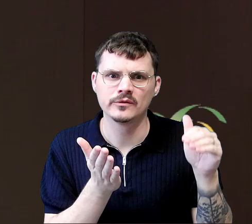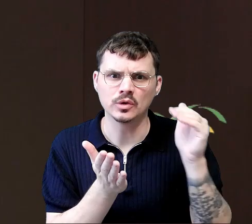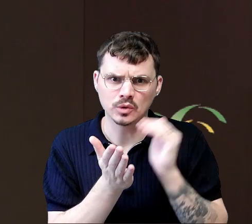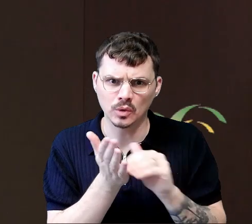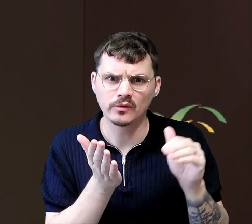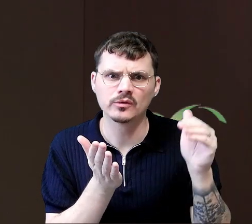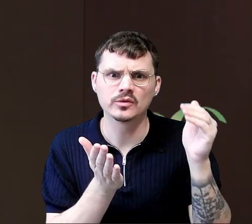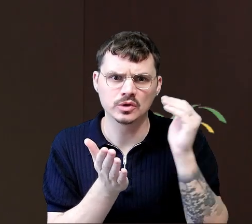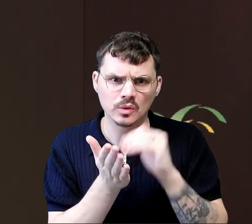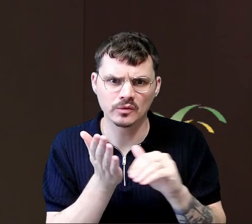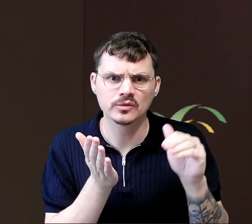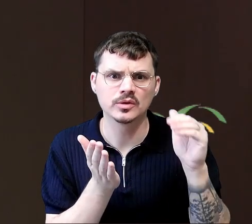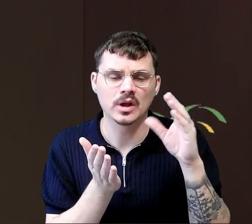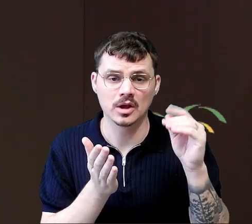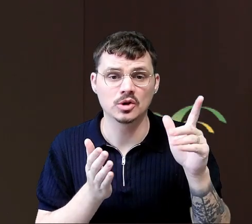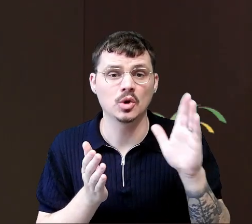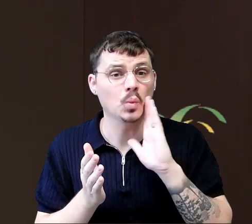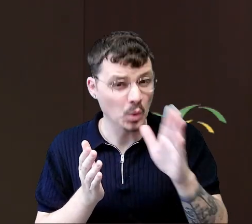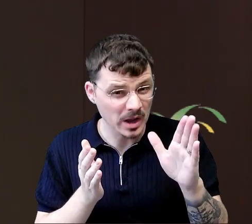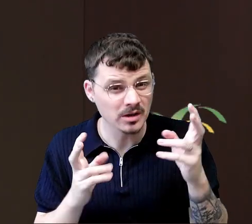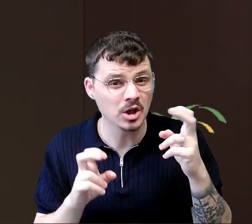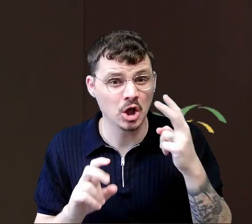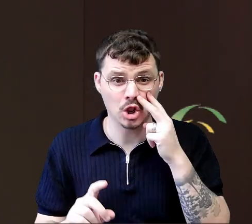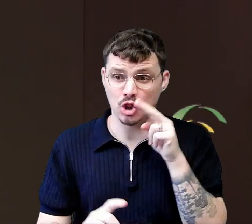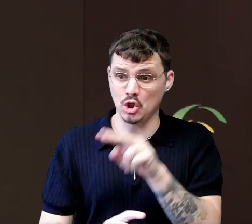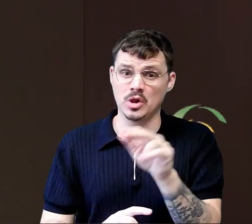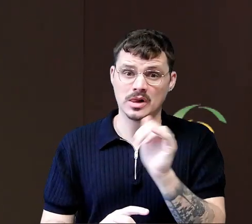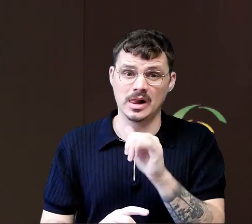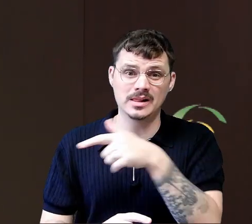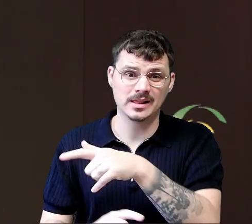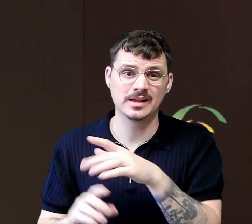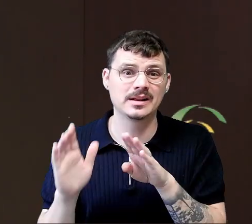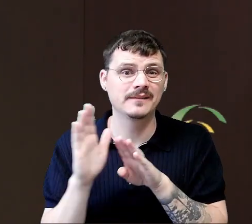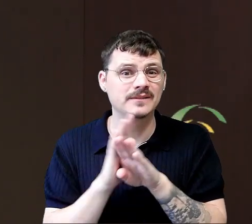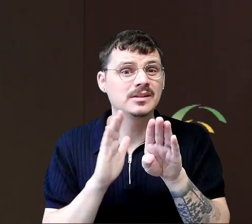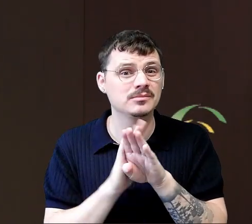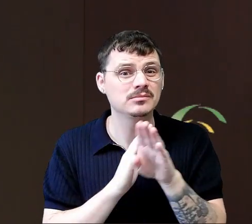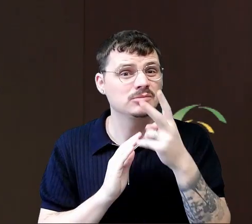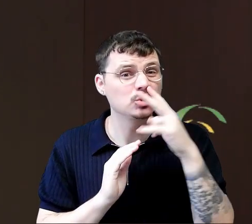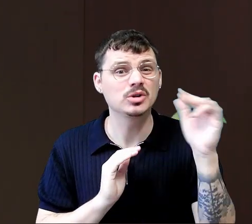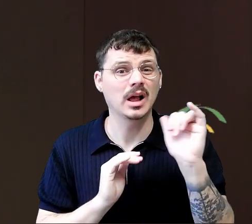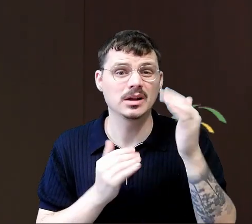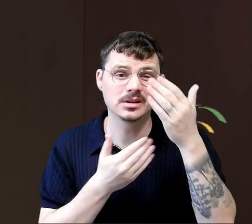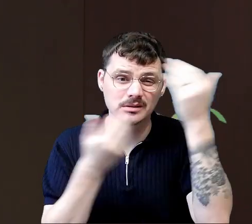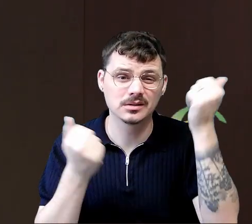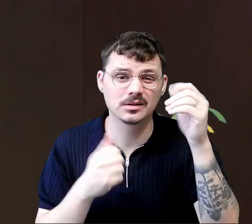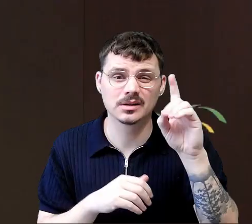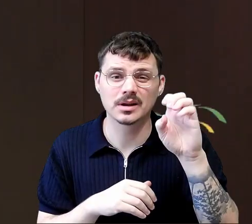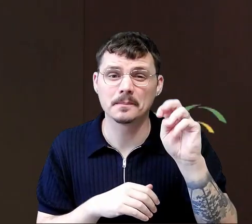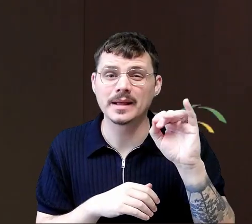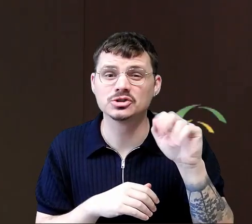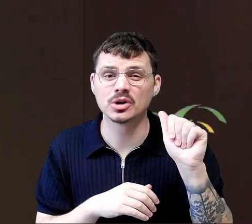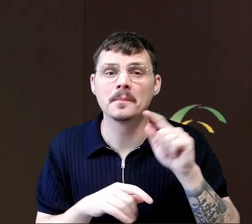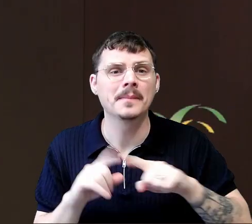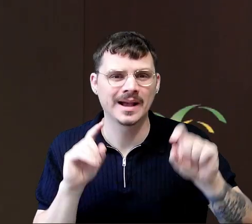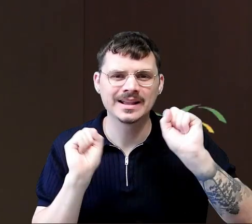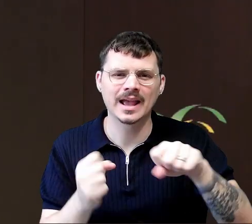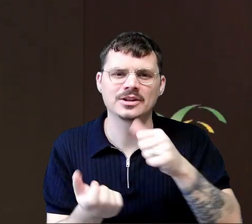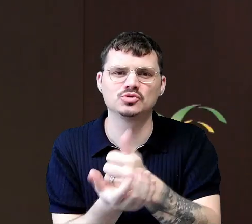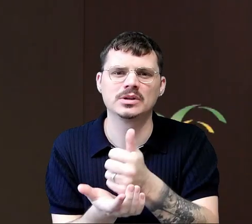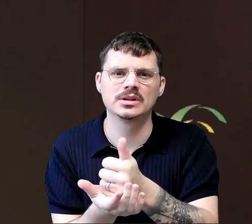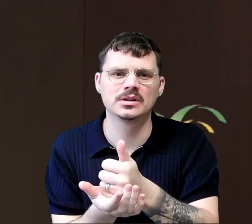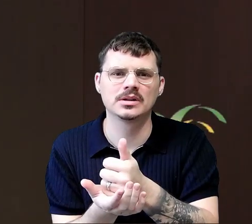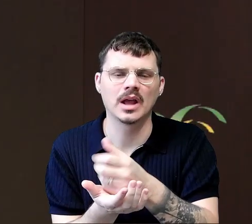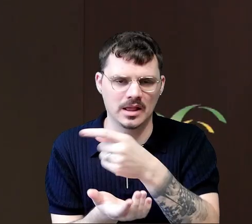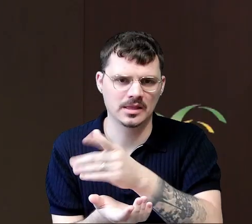again, and it will look to all the world like they've developed a severe dementia, but it's treatable. People